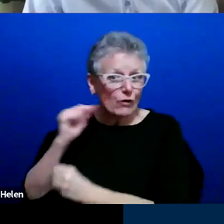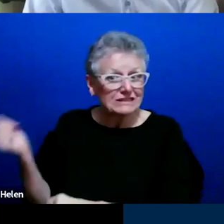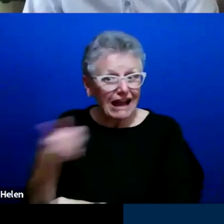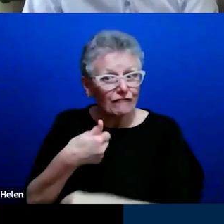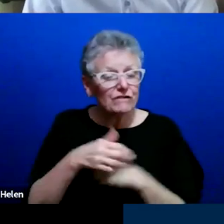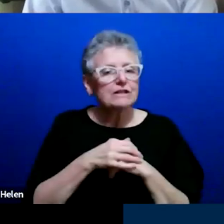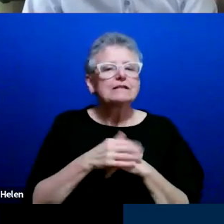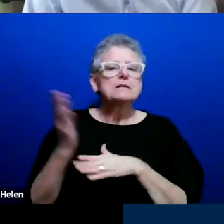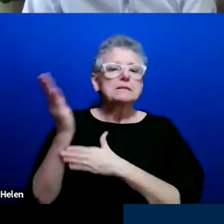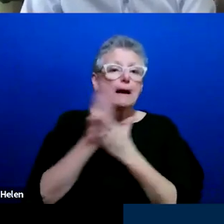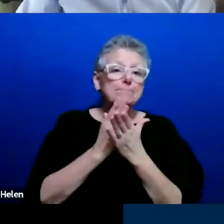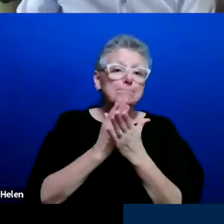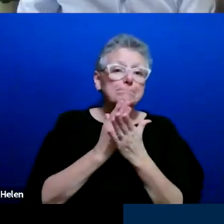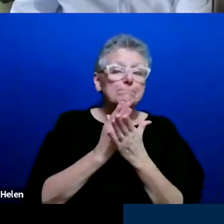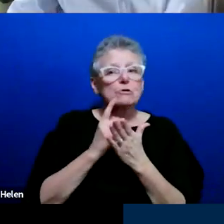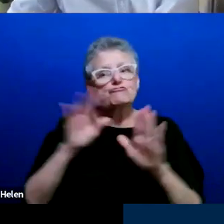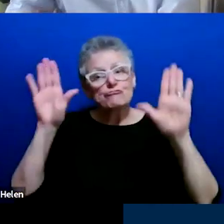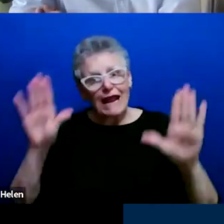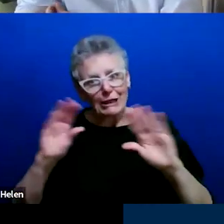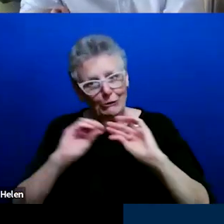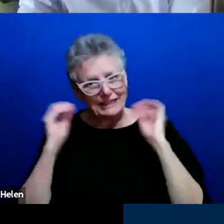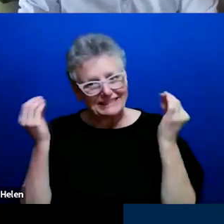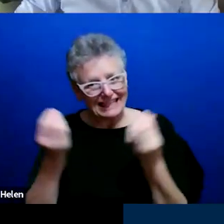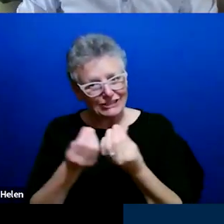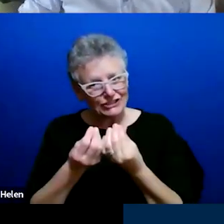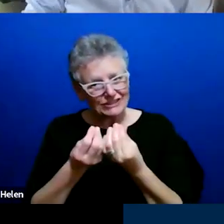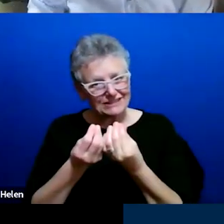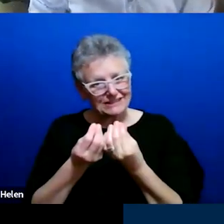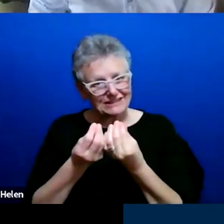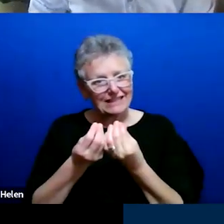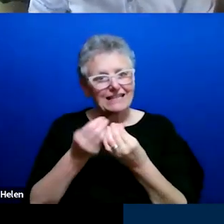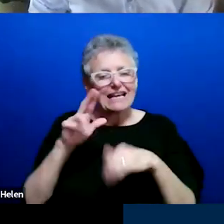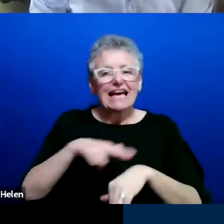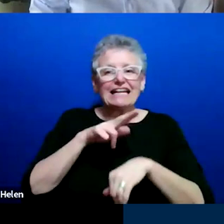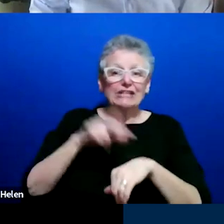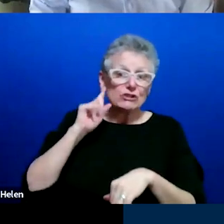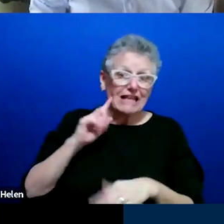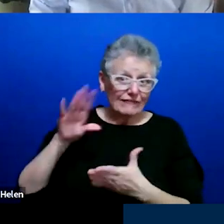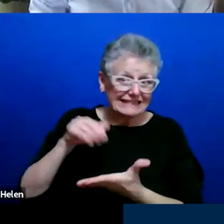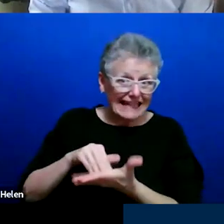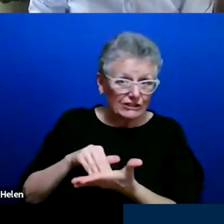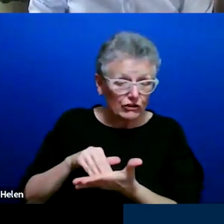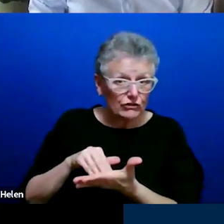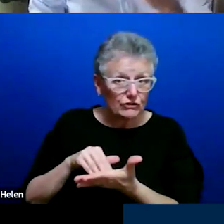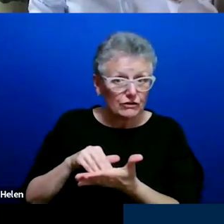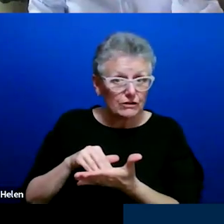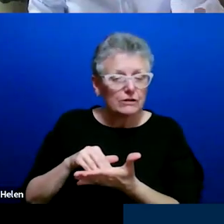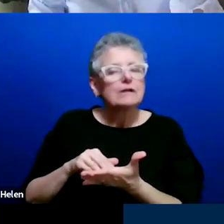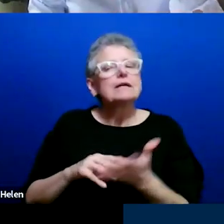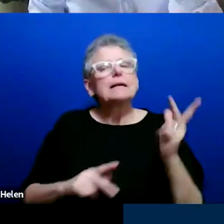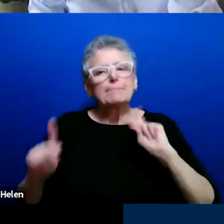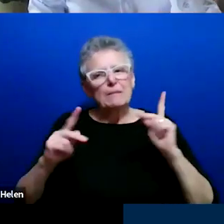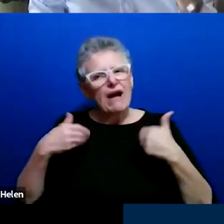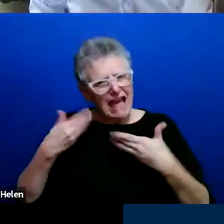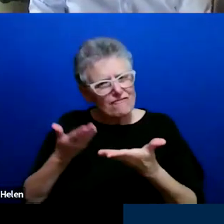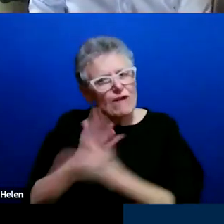Some of the great organizations are National Deaf Center. People have